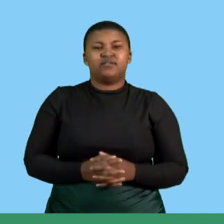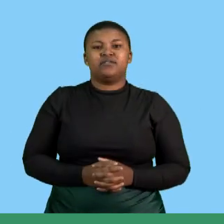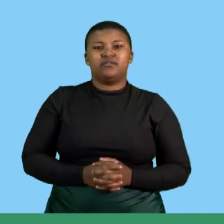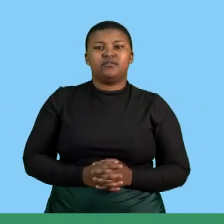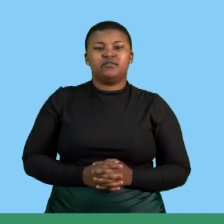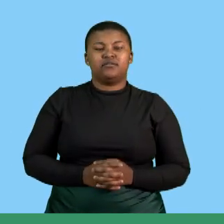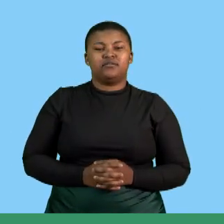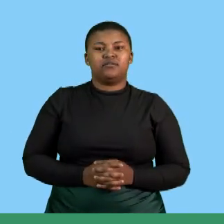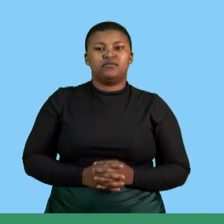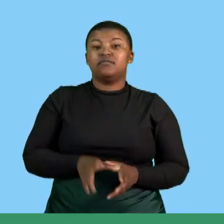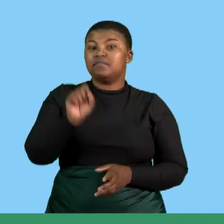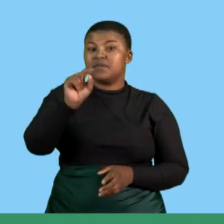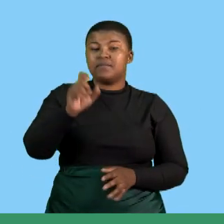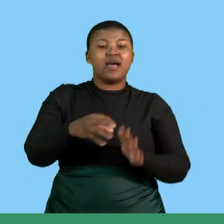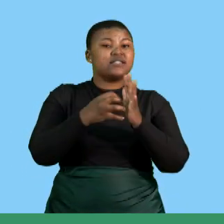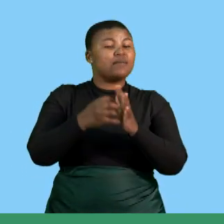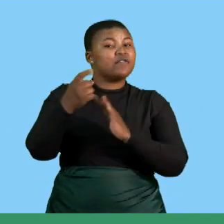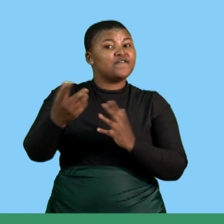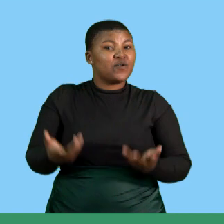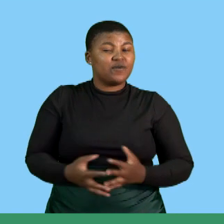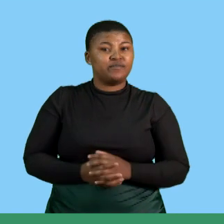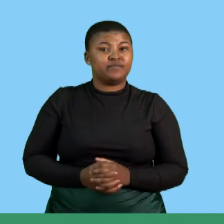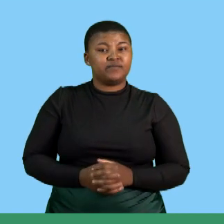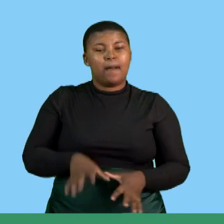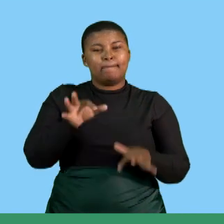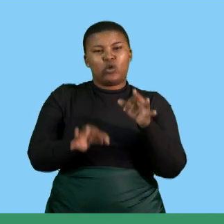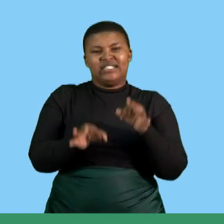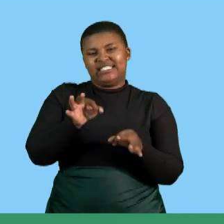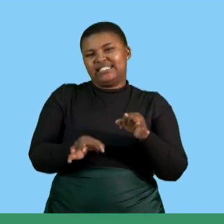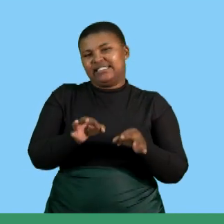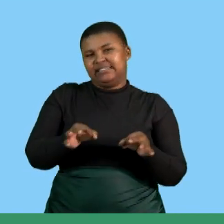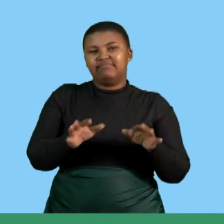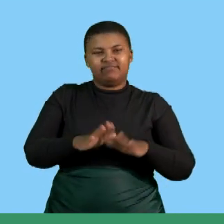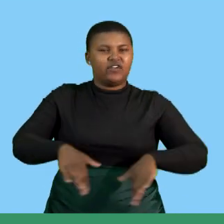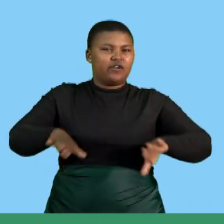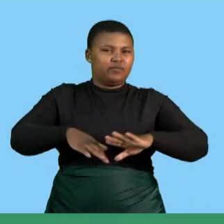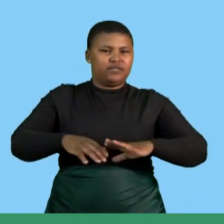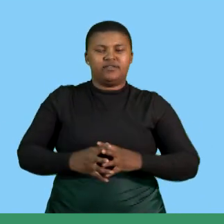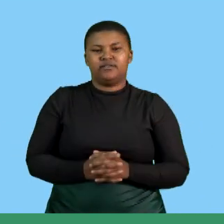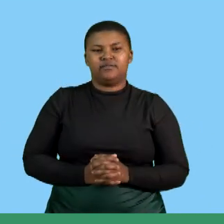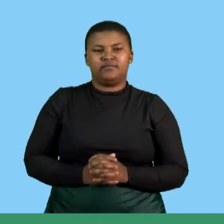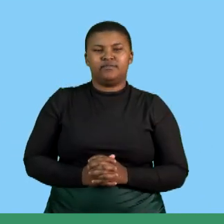corruption. And this is then, of course, examples of political